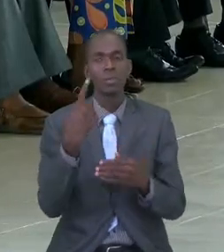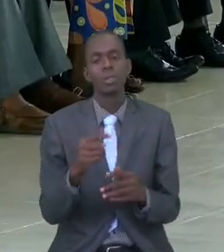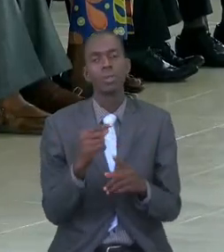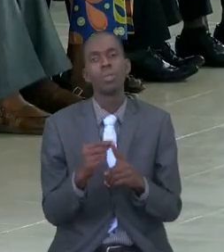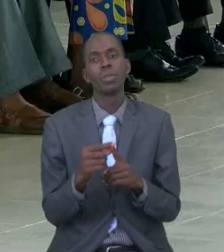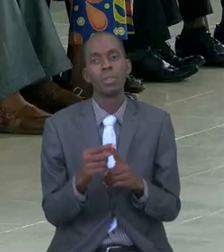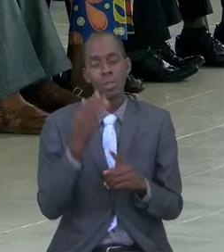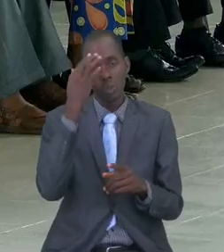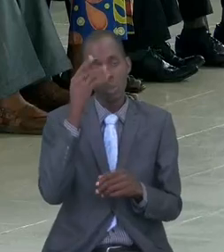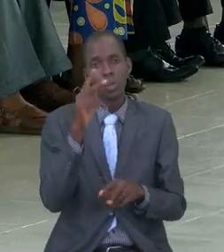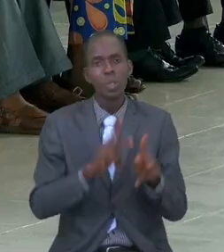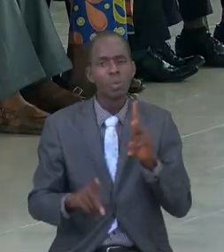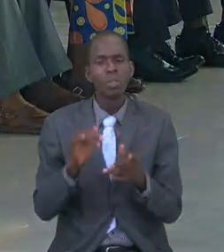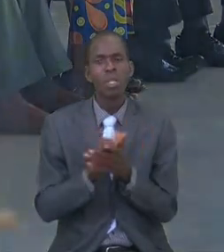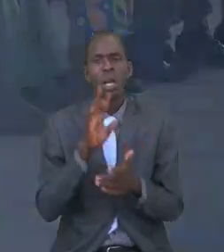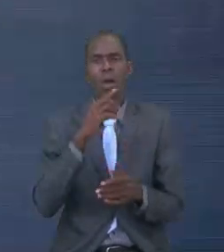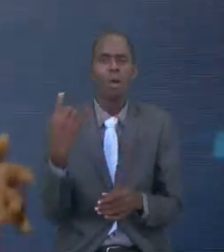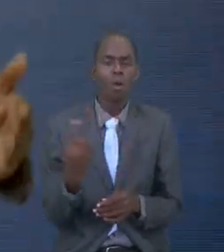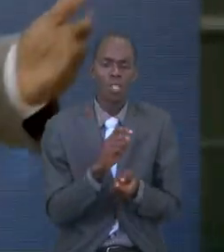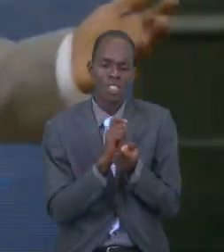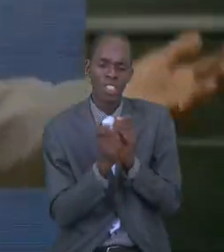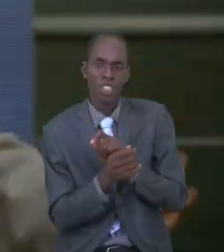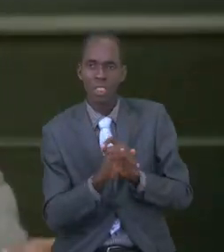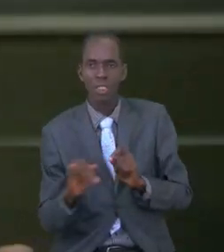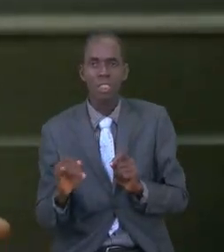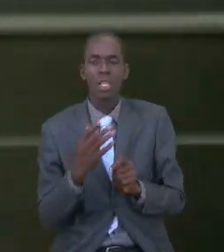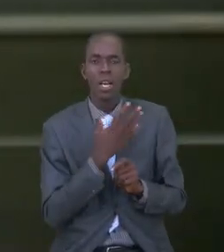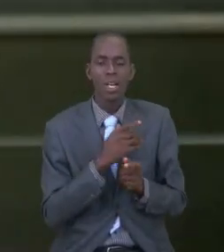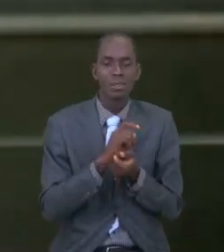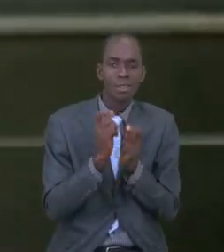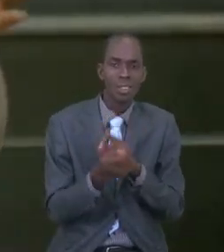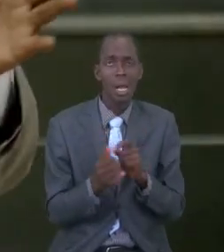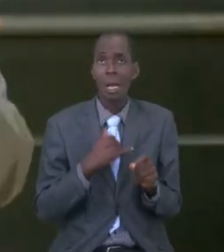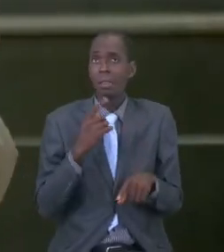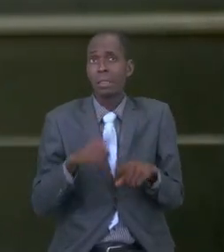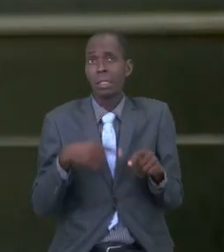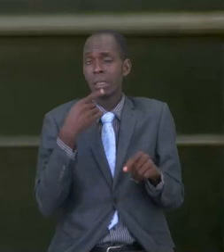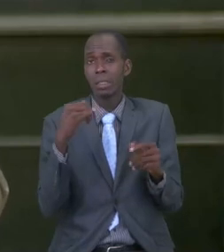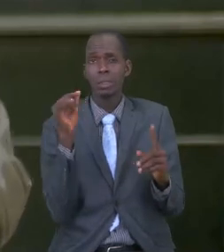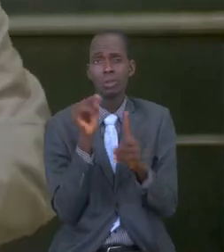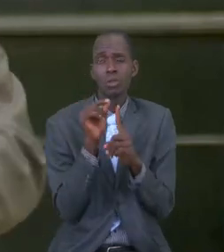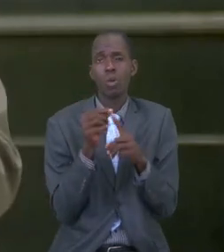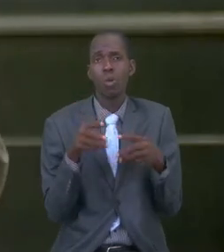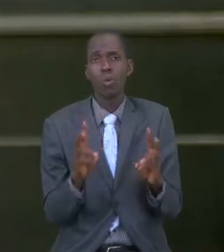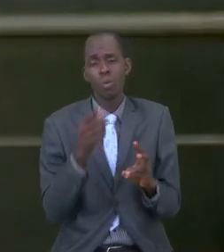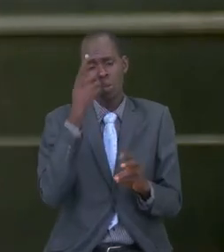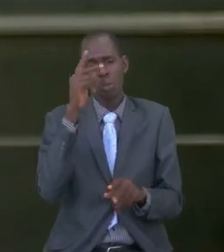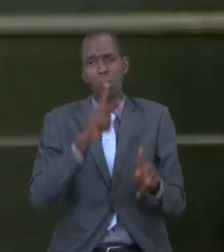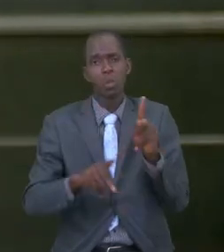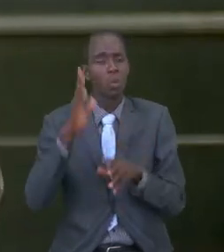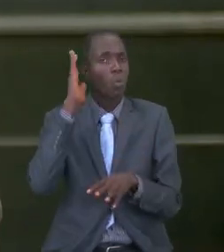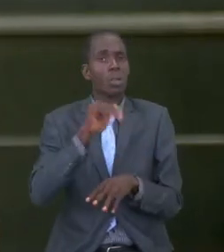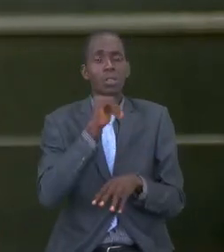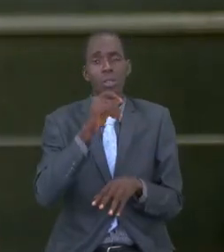people that are always twisting and changing, I can't say it like that, I can't say it like that, because the people will not